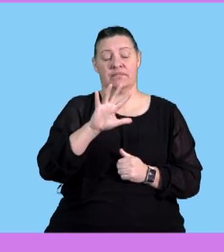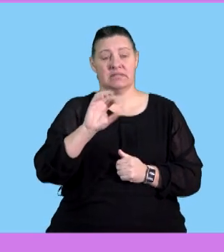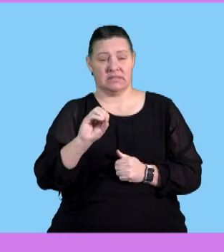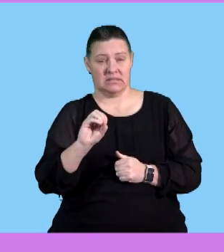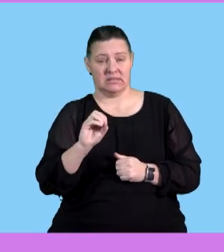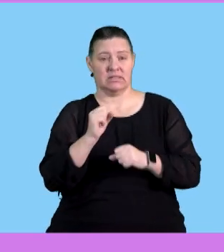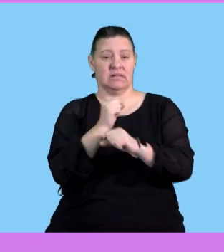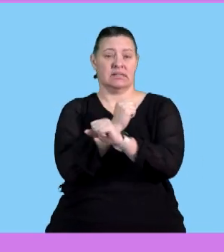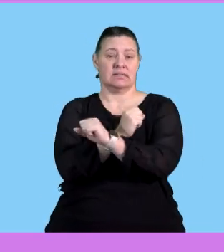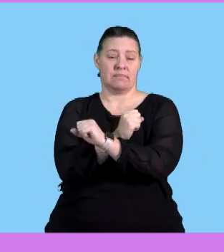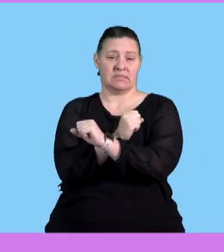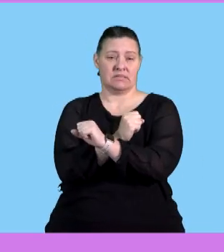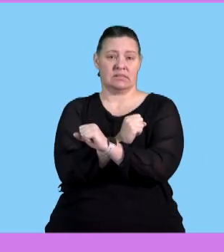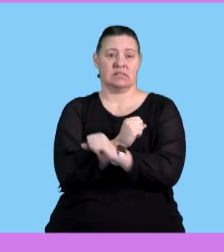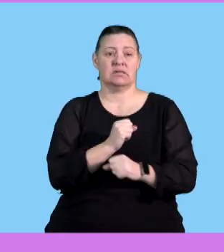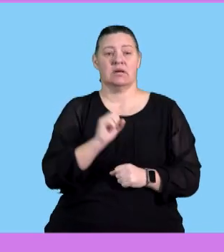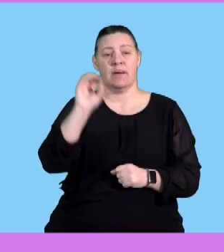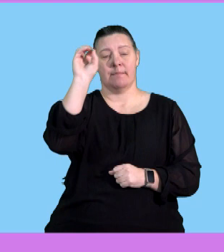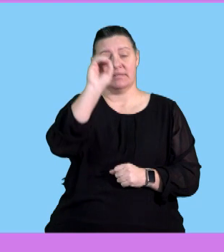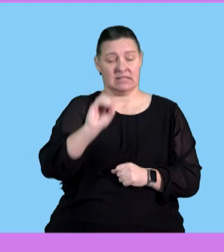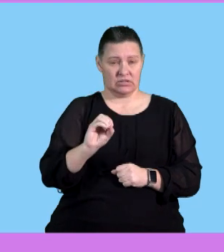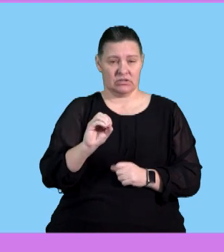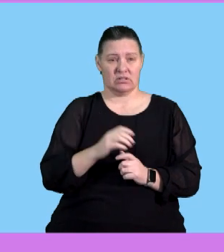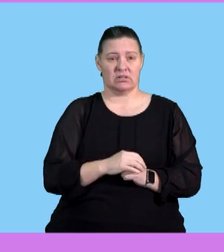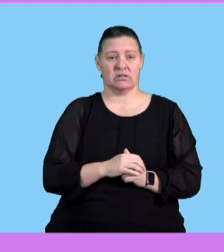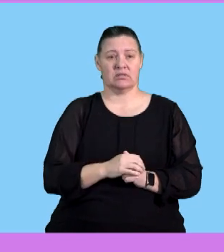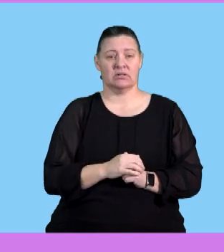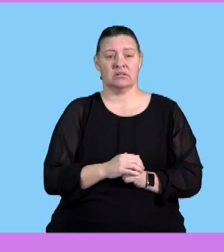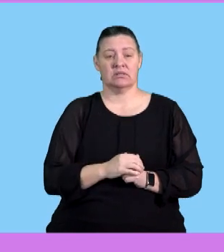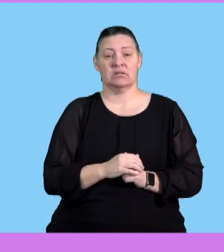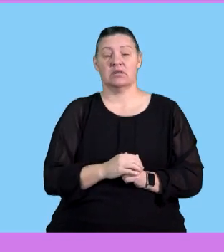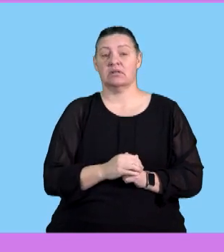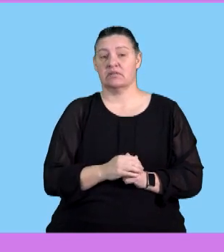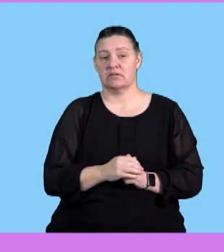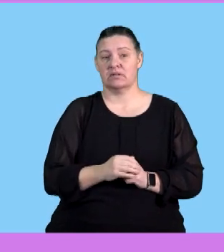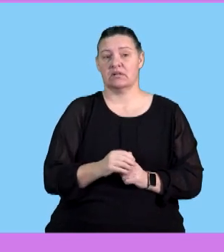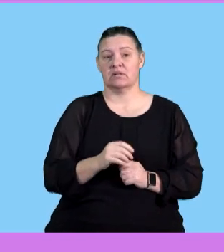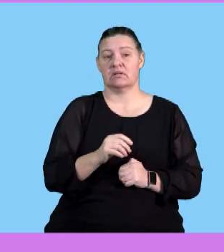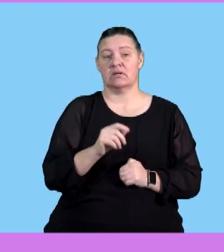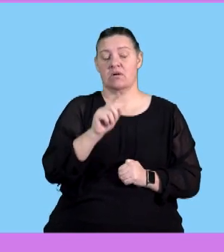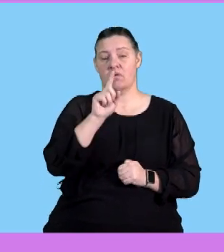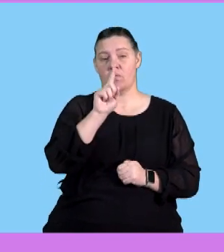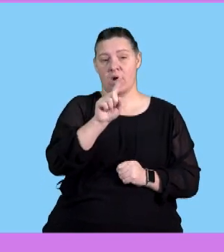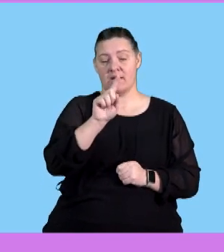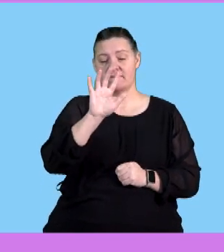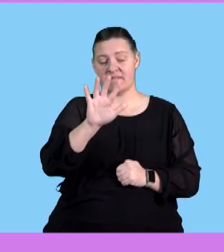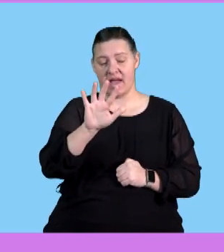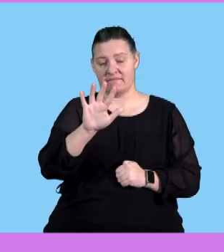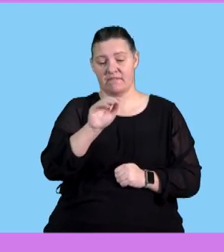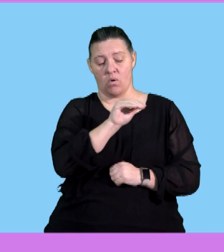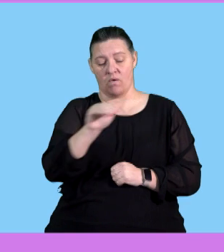be 450 multiplied by our percentage, which is levied on VAT, which is